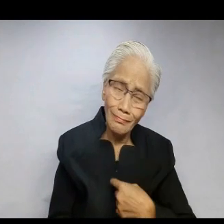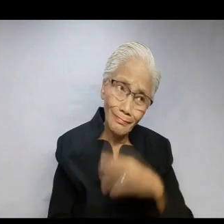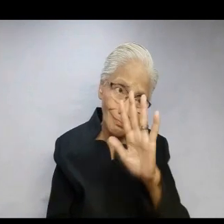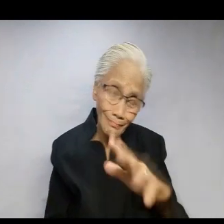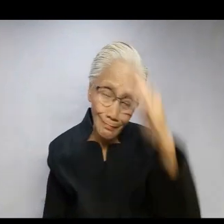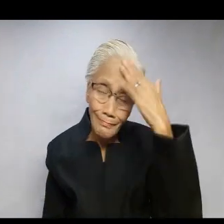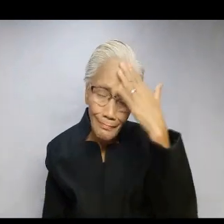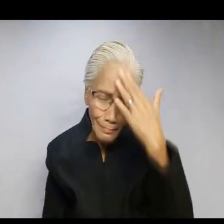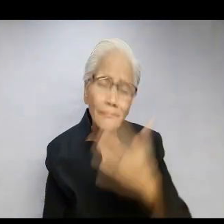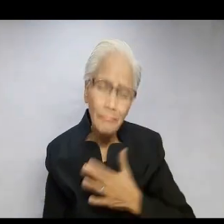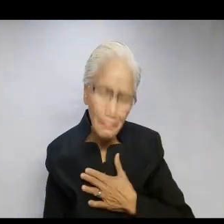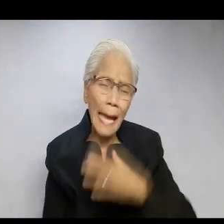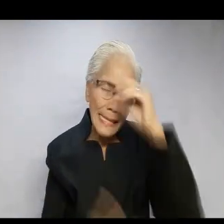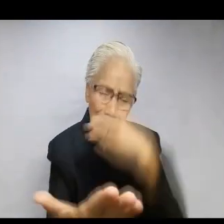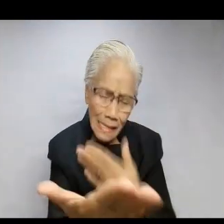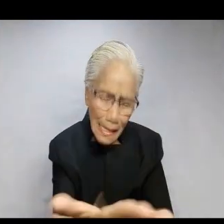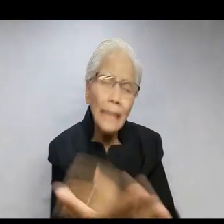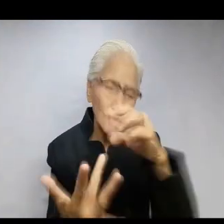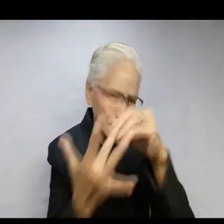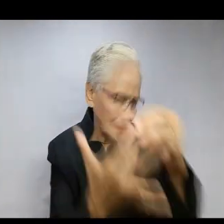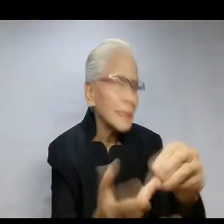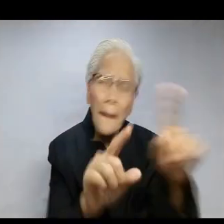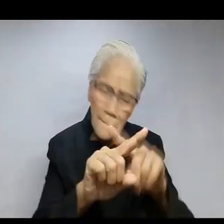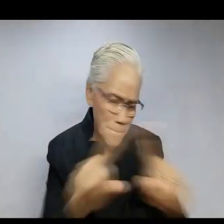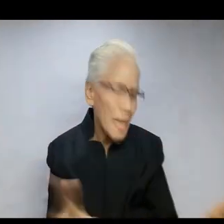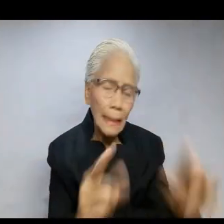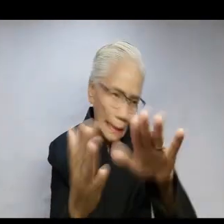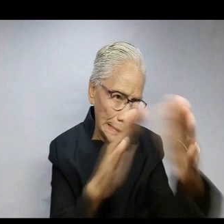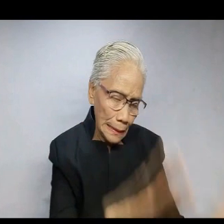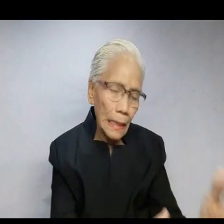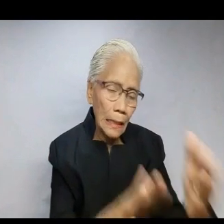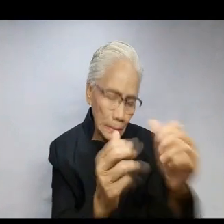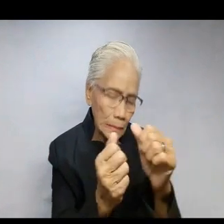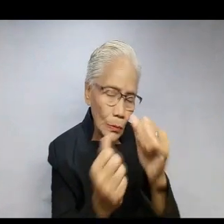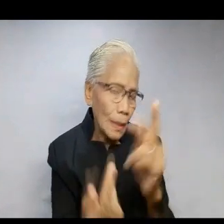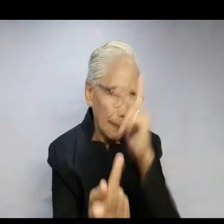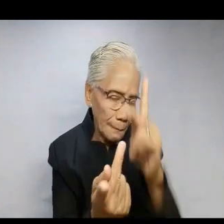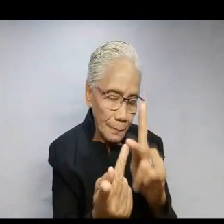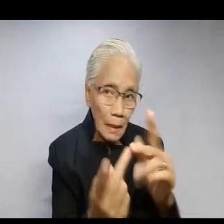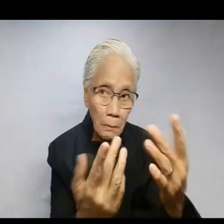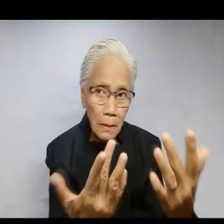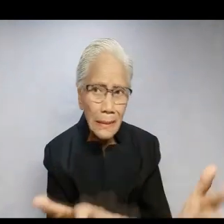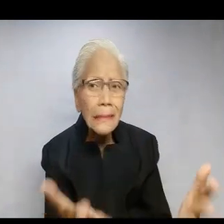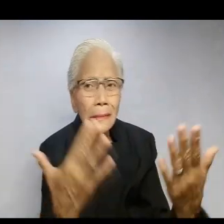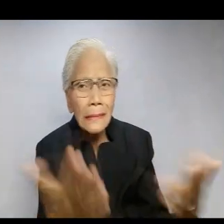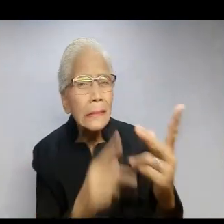said, you know, Logan, but my son was special, but he died for a purpose.